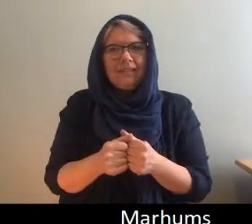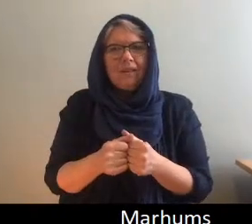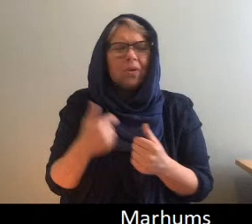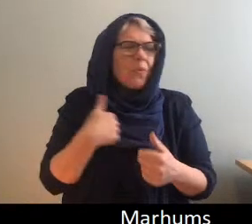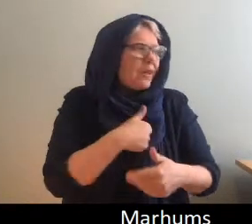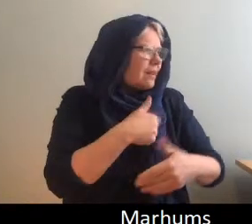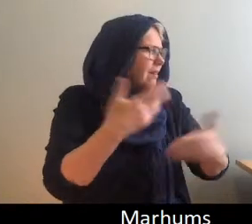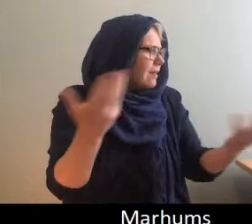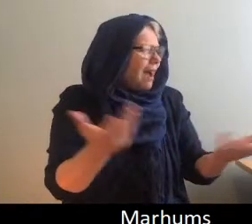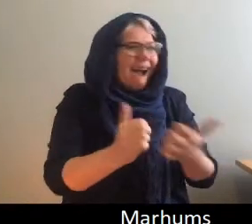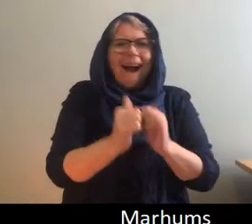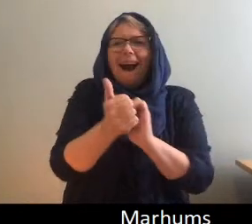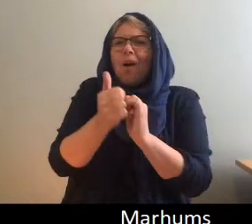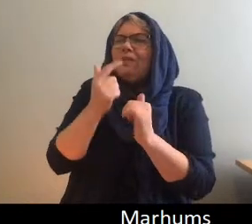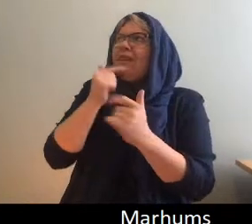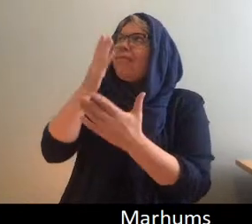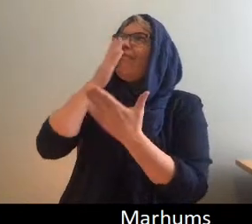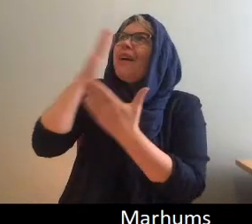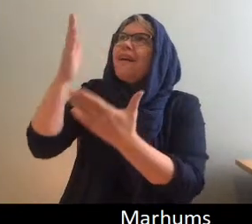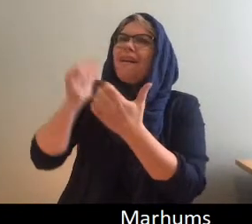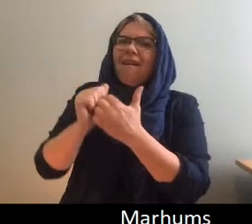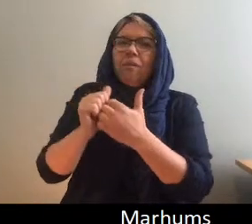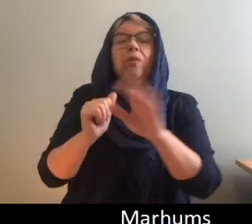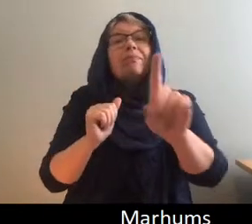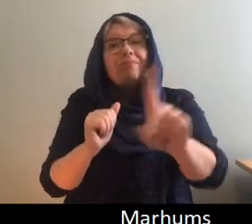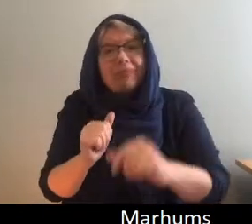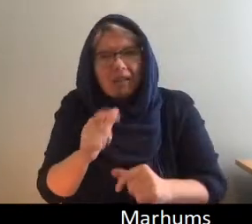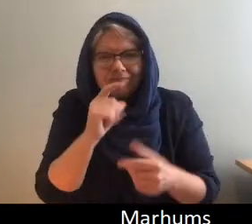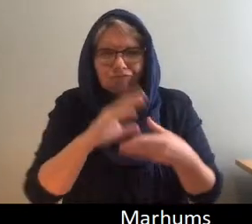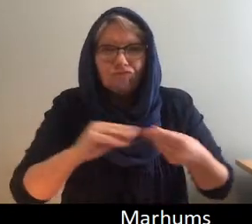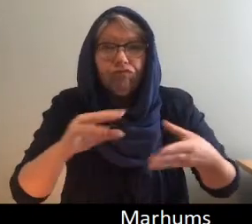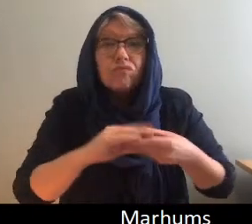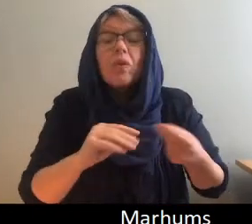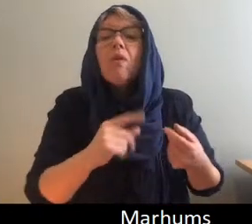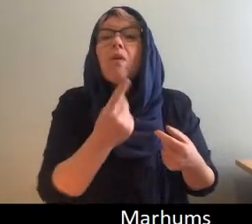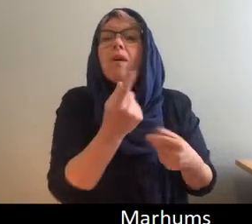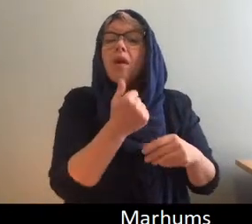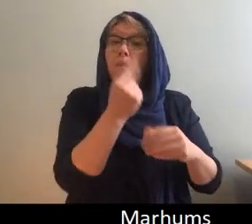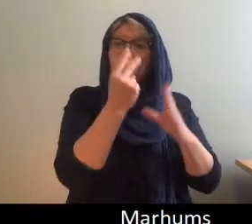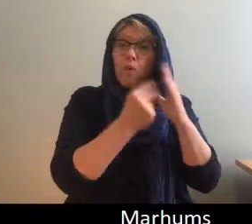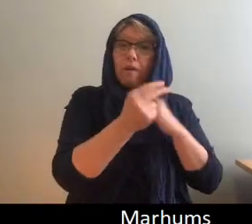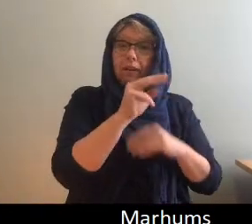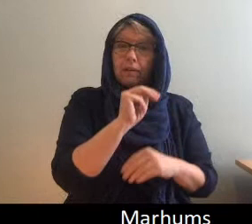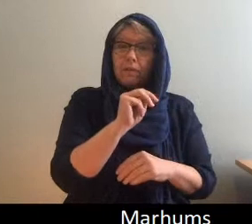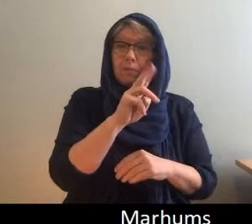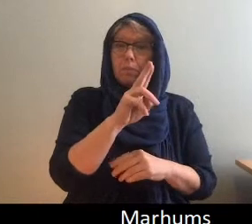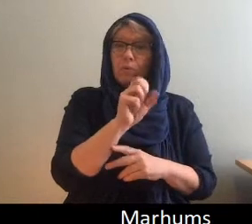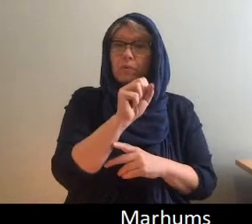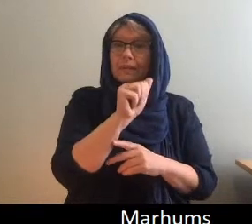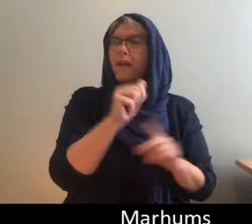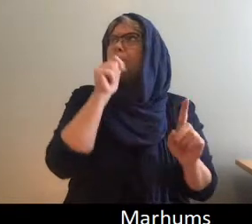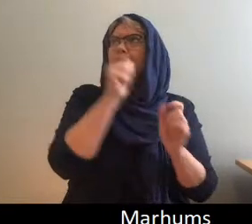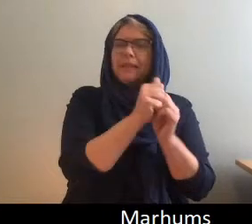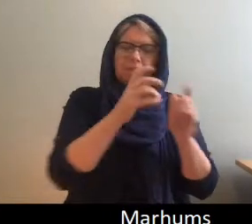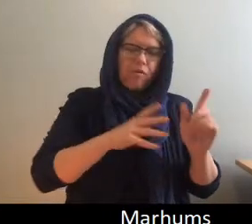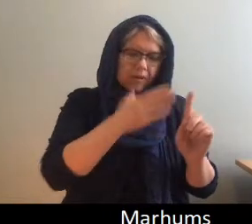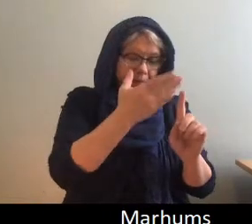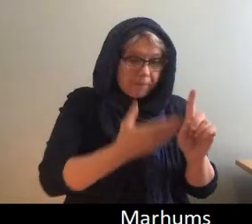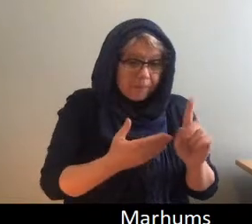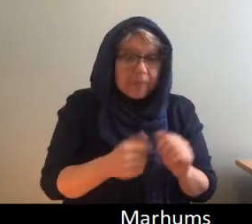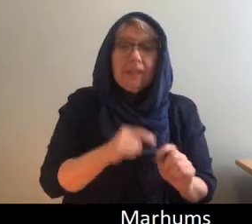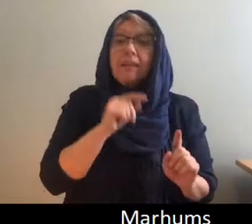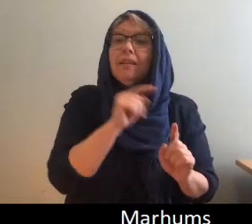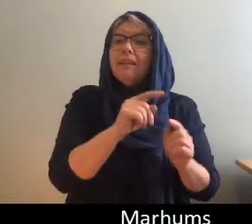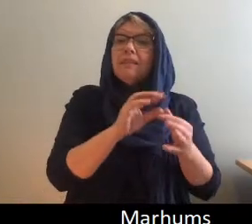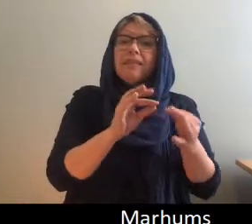my appreciation and my gratitude to you. And the revelation from the Almighty comes. He says, Musa, O Moses, that statement